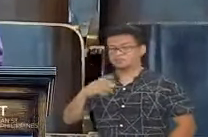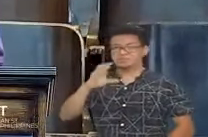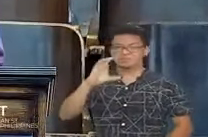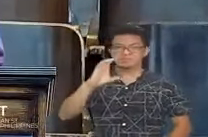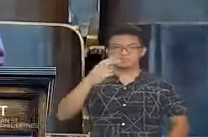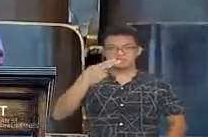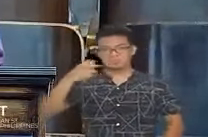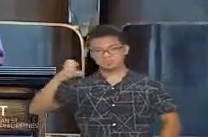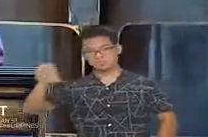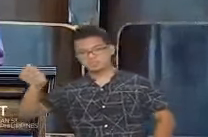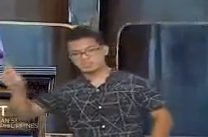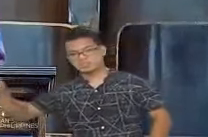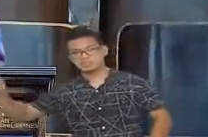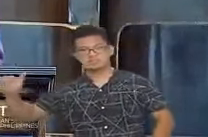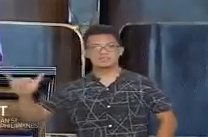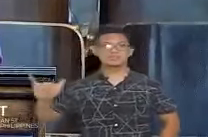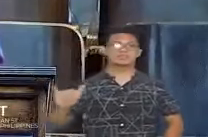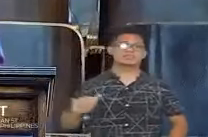Full of fruits ba?